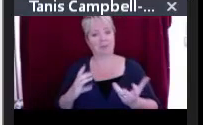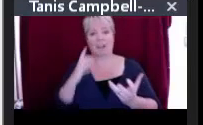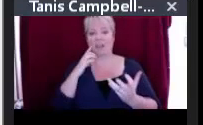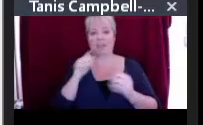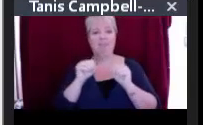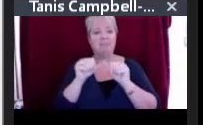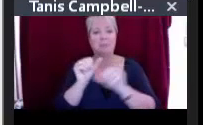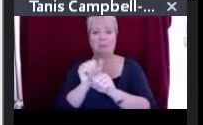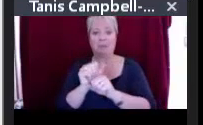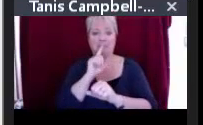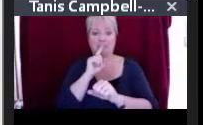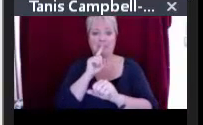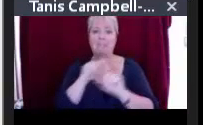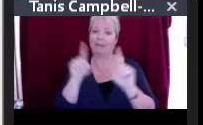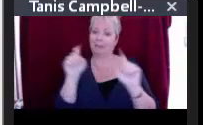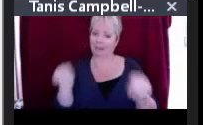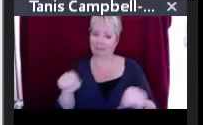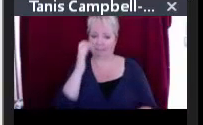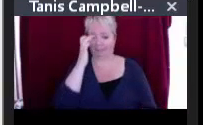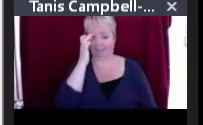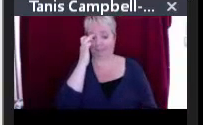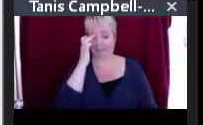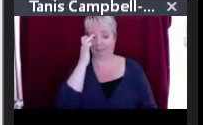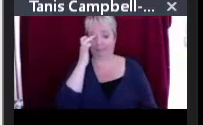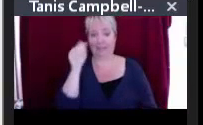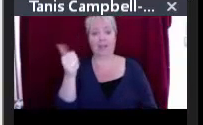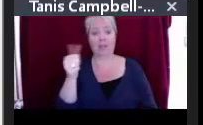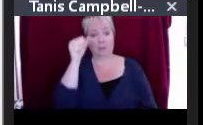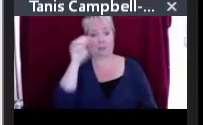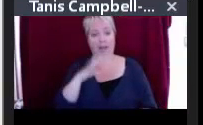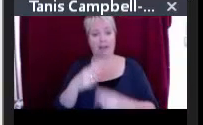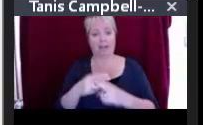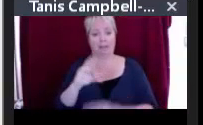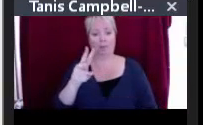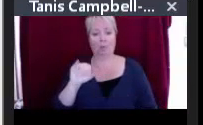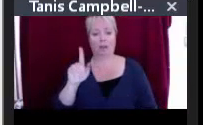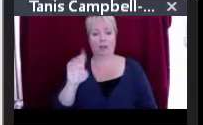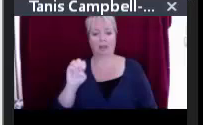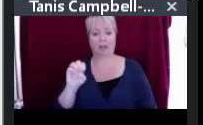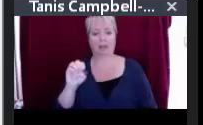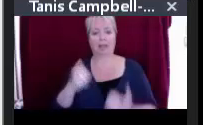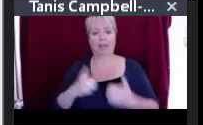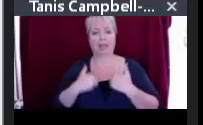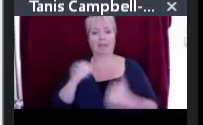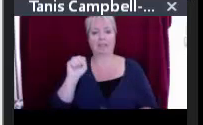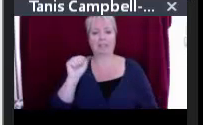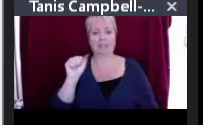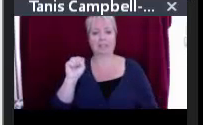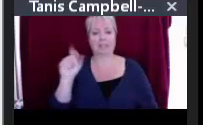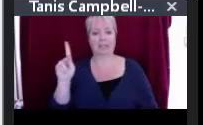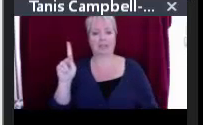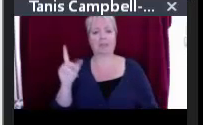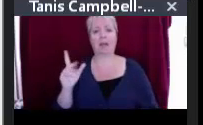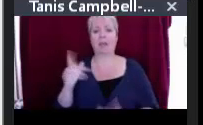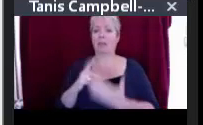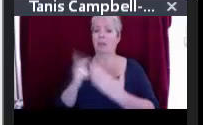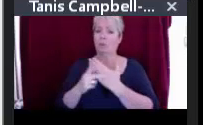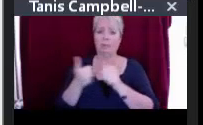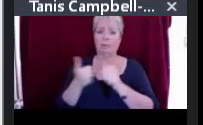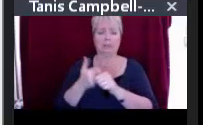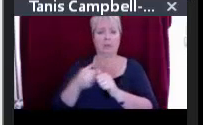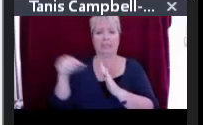And Willie from Saskatchewan said, "The program was very detailed and very instructive. The program helped